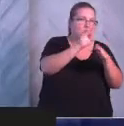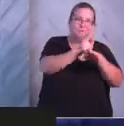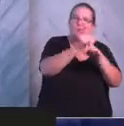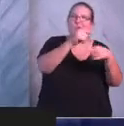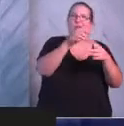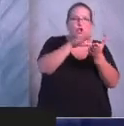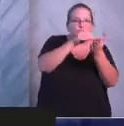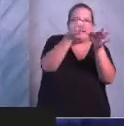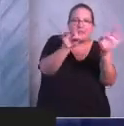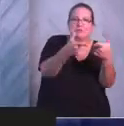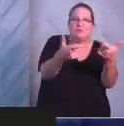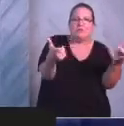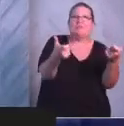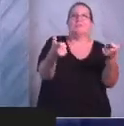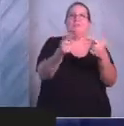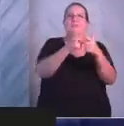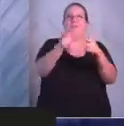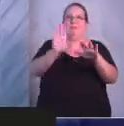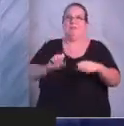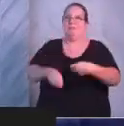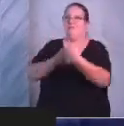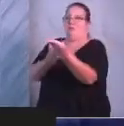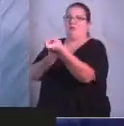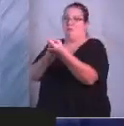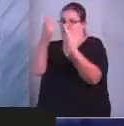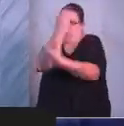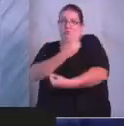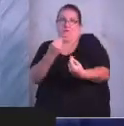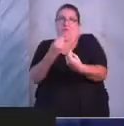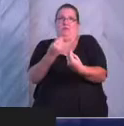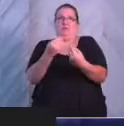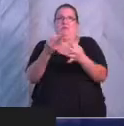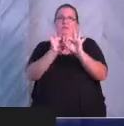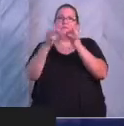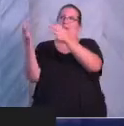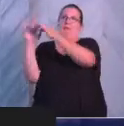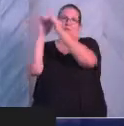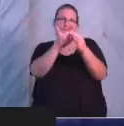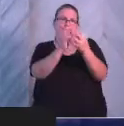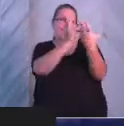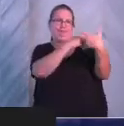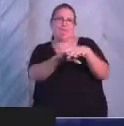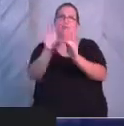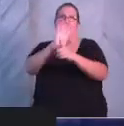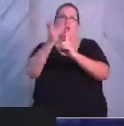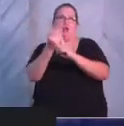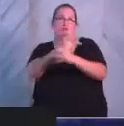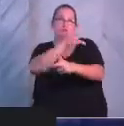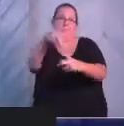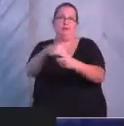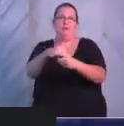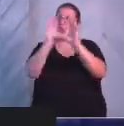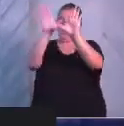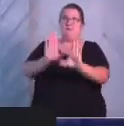things like that. So they can actually provide support, which I think is beautiful. It's quite a family affair and a cultural affair, and it's wonderful.